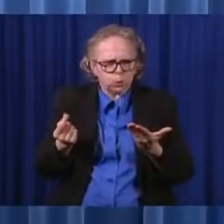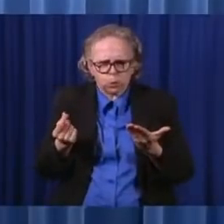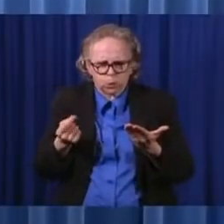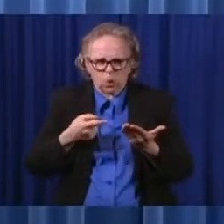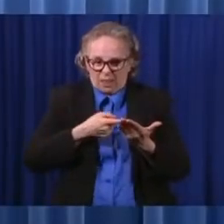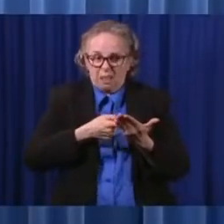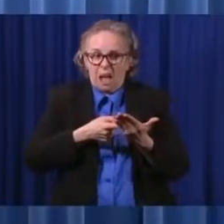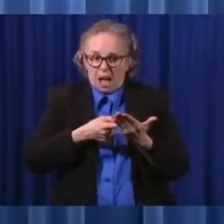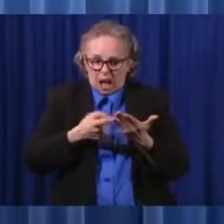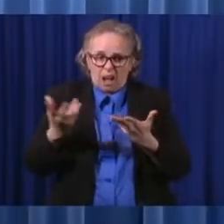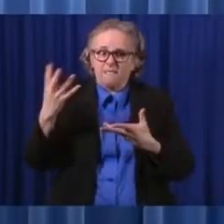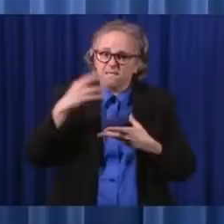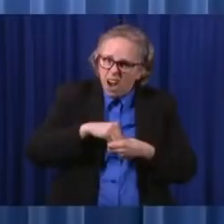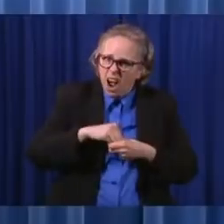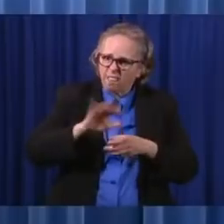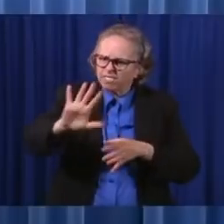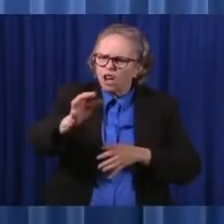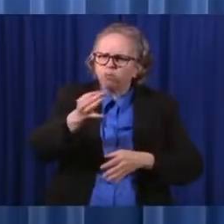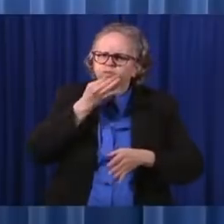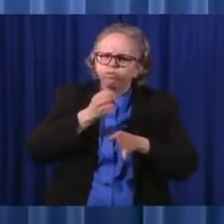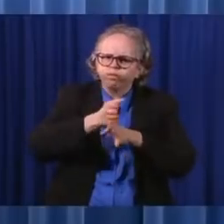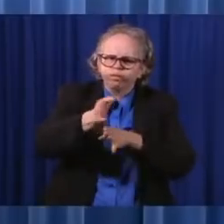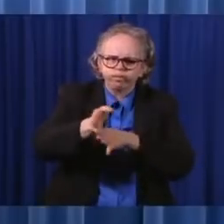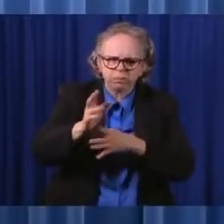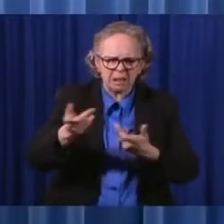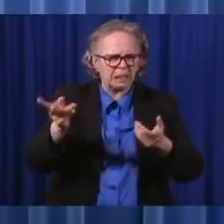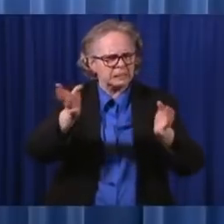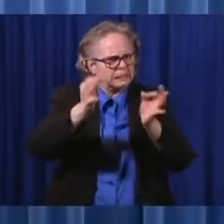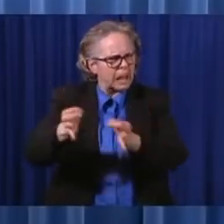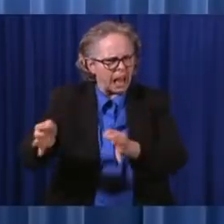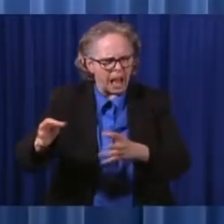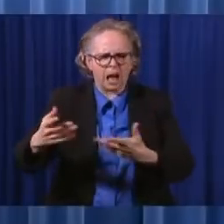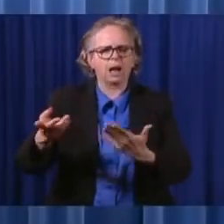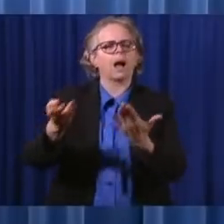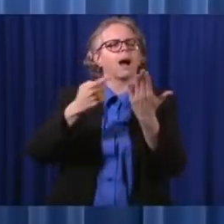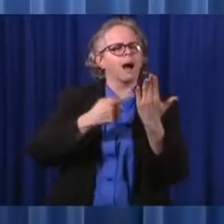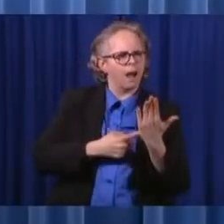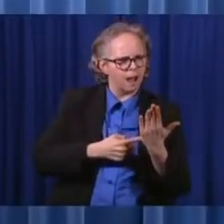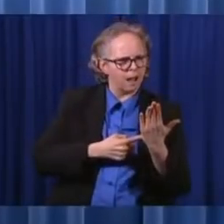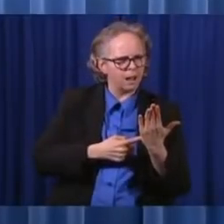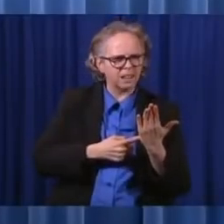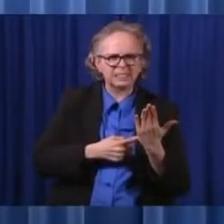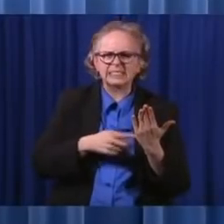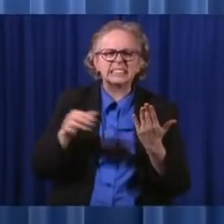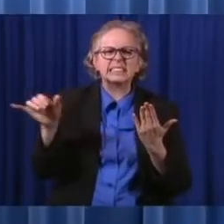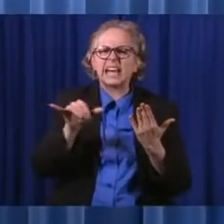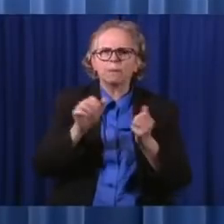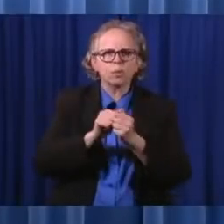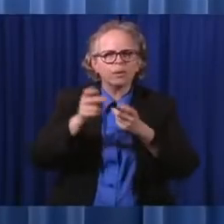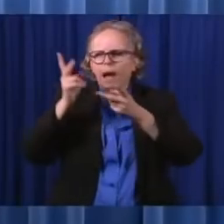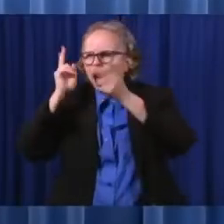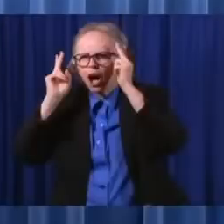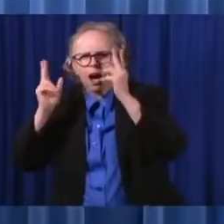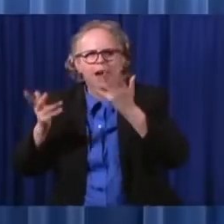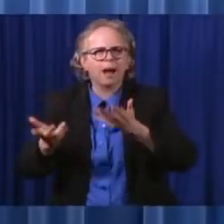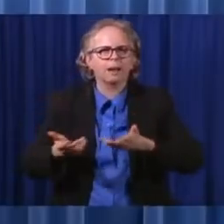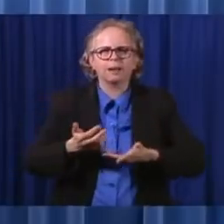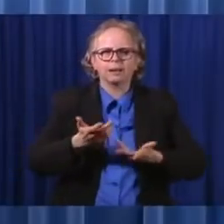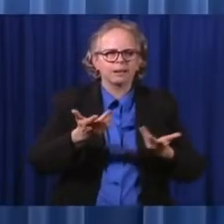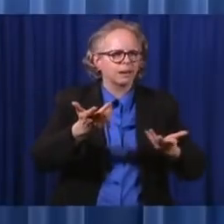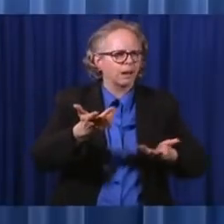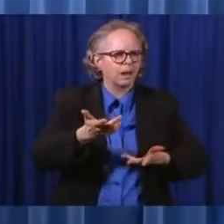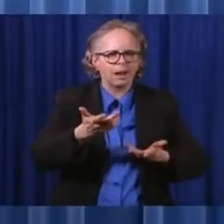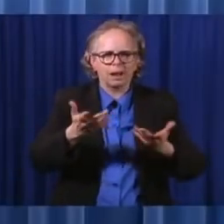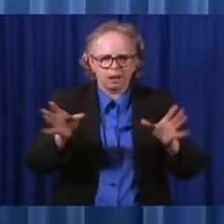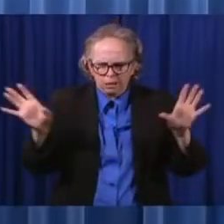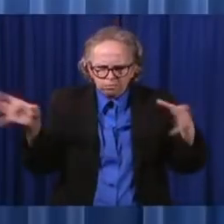in those industries. We came back, we did the same thing with people who cut hair. We put health people together with